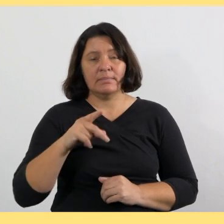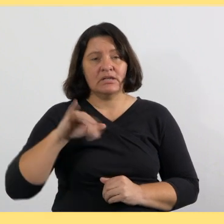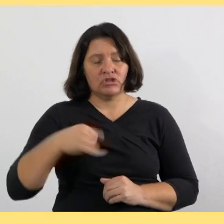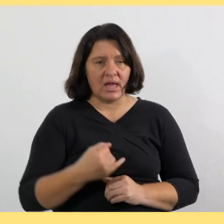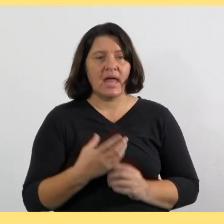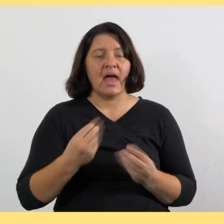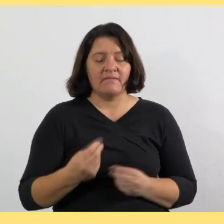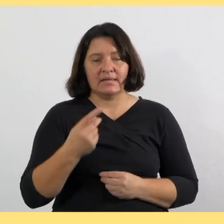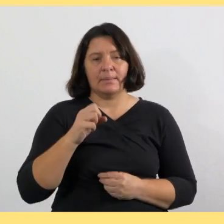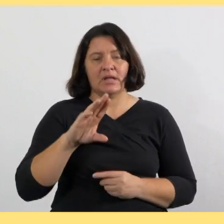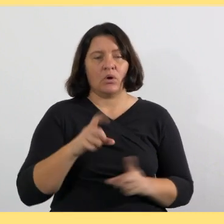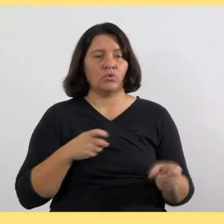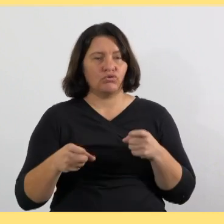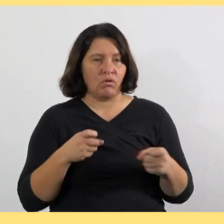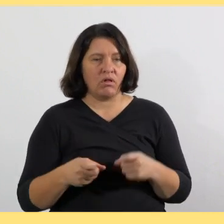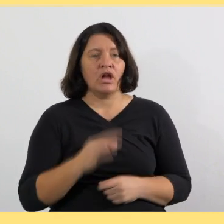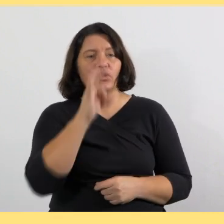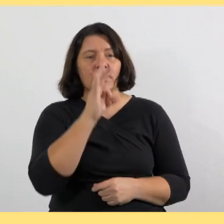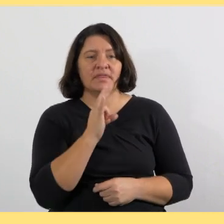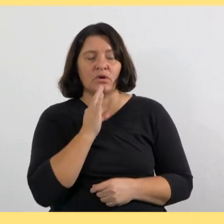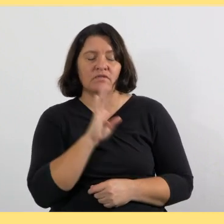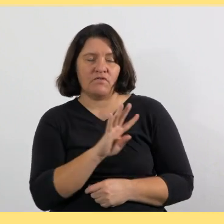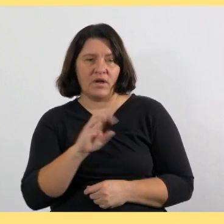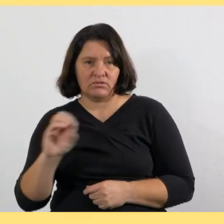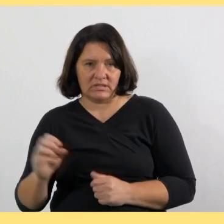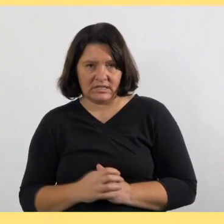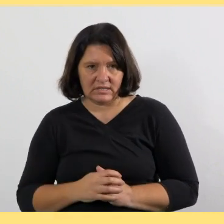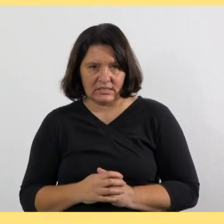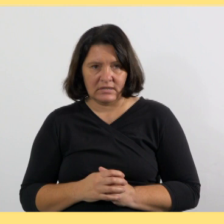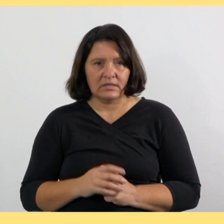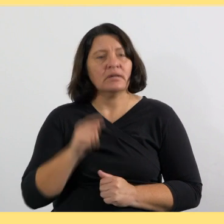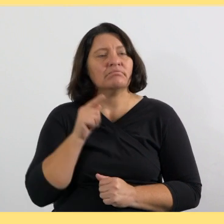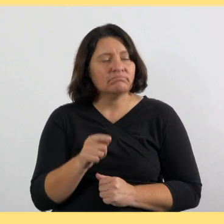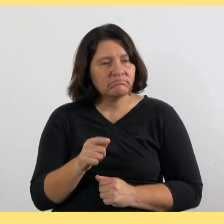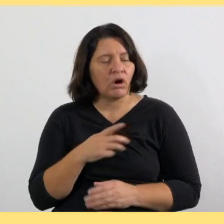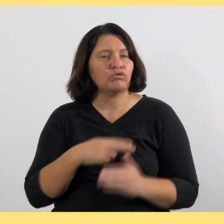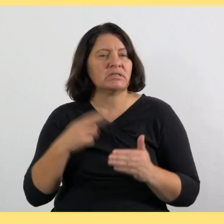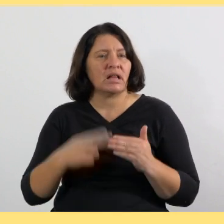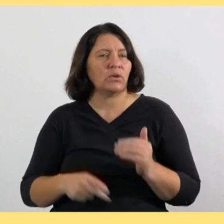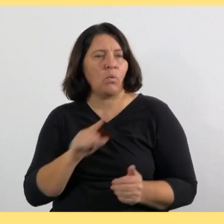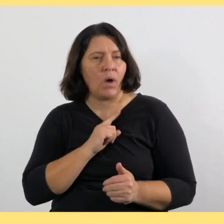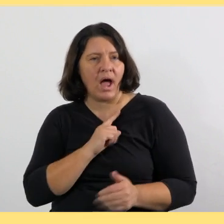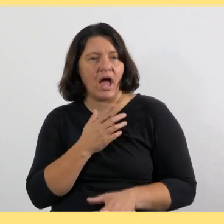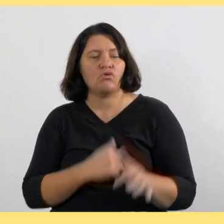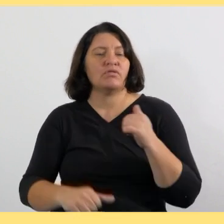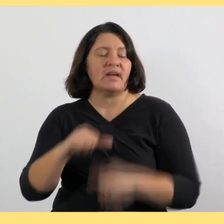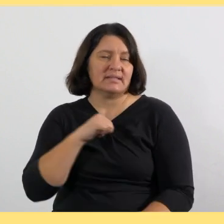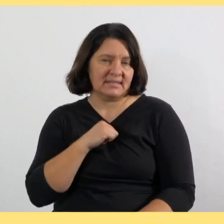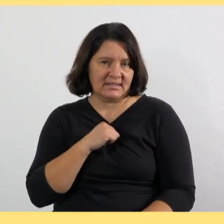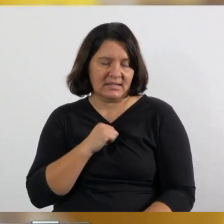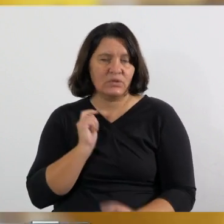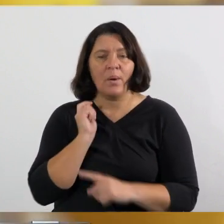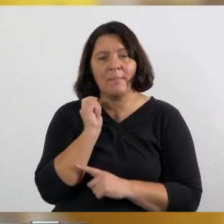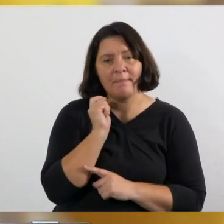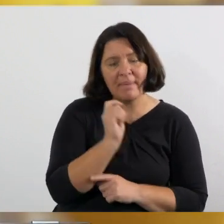the CPJ, we have the debtors control, and it is 3,400. This will be as a result of refunds